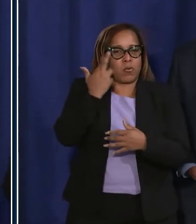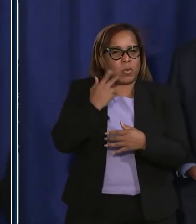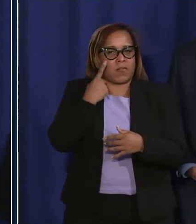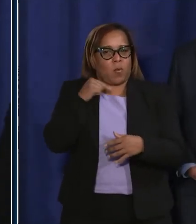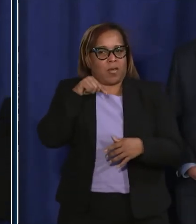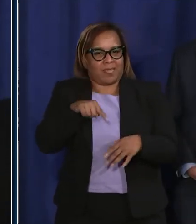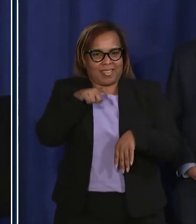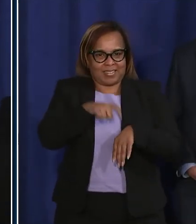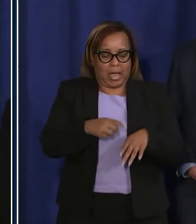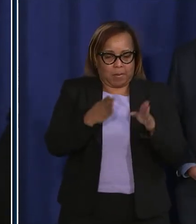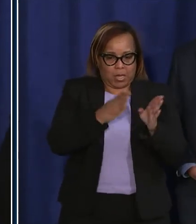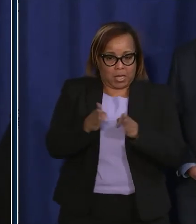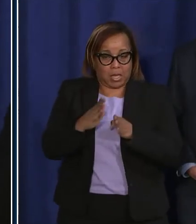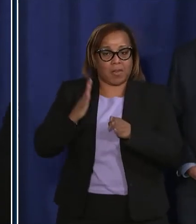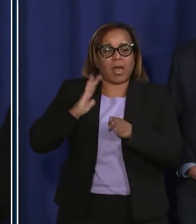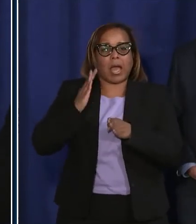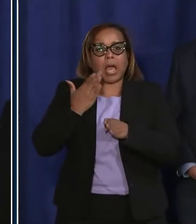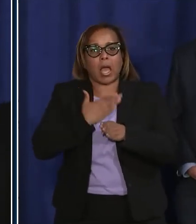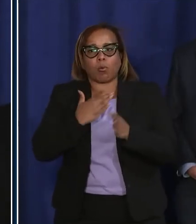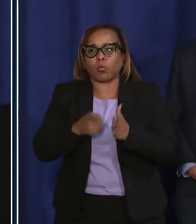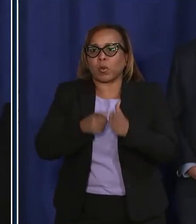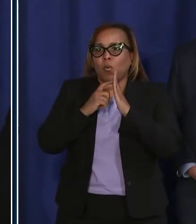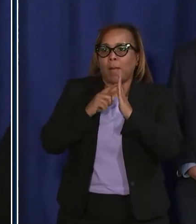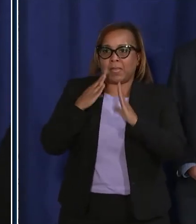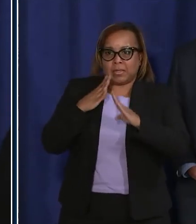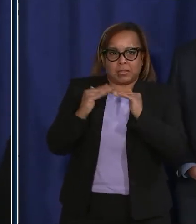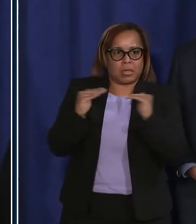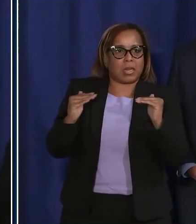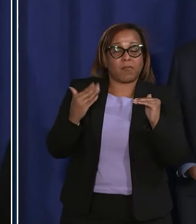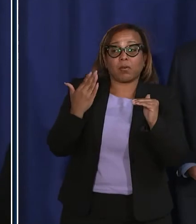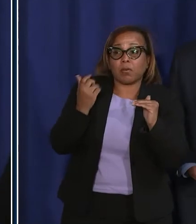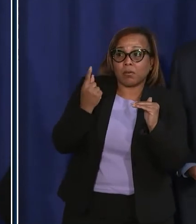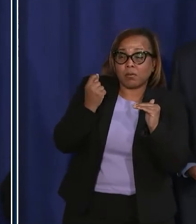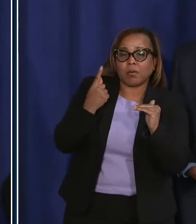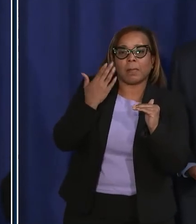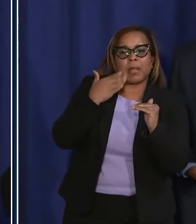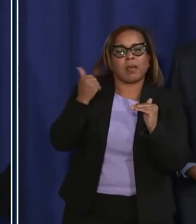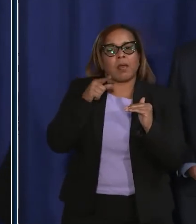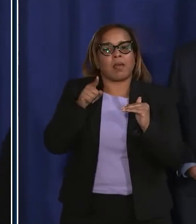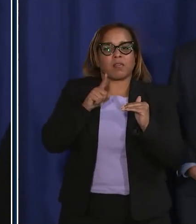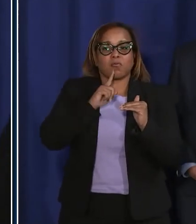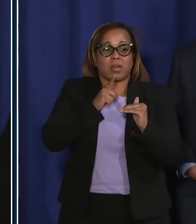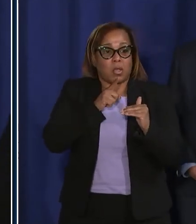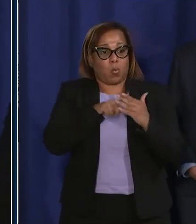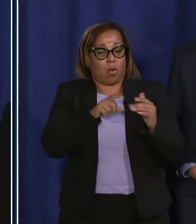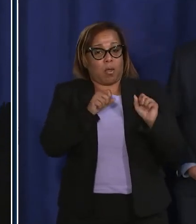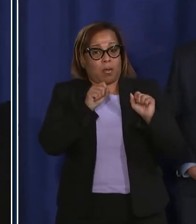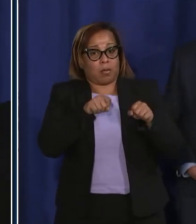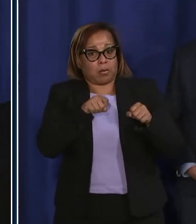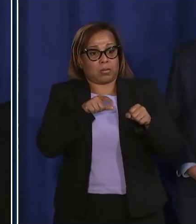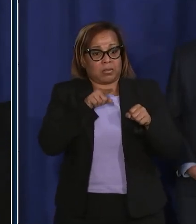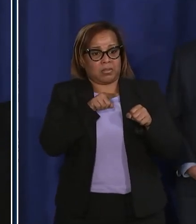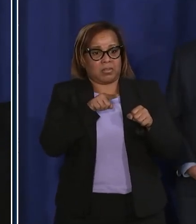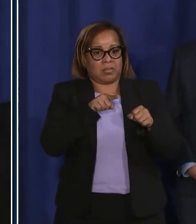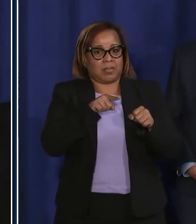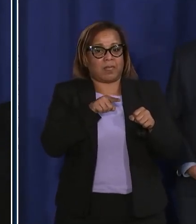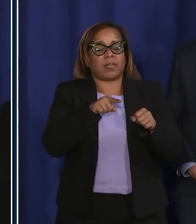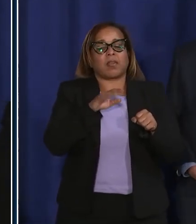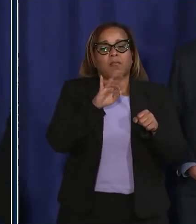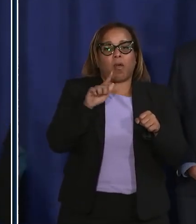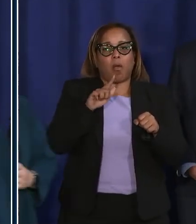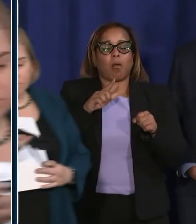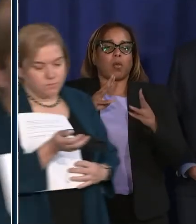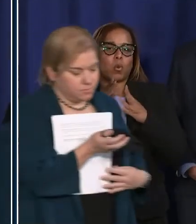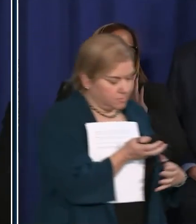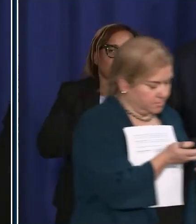for the timing of our requirement at the city level was also getting ahead of what could be a fall and winter surge. Thank